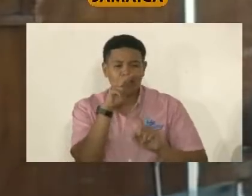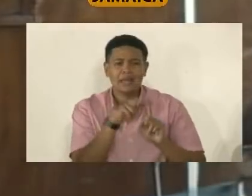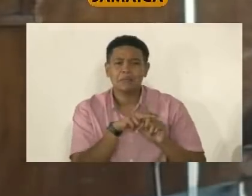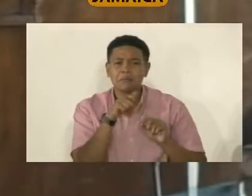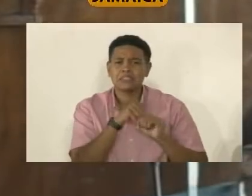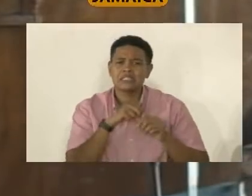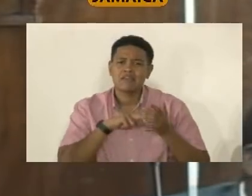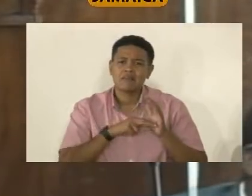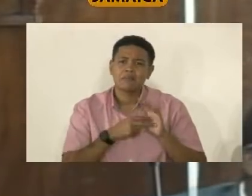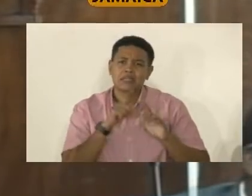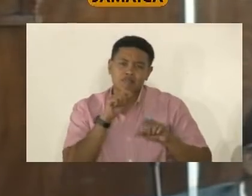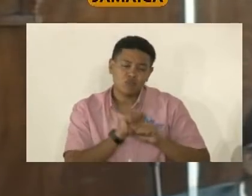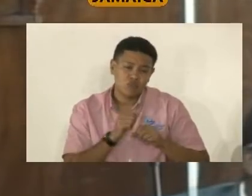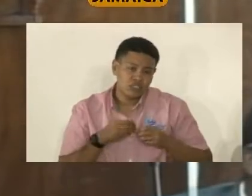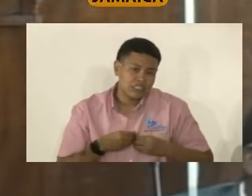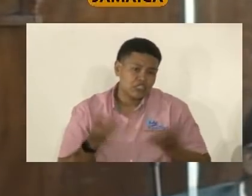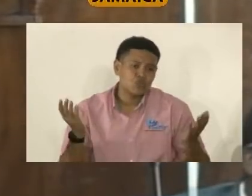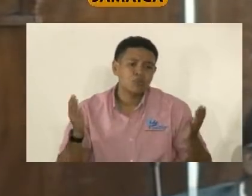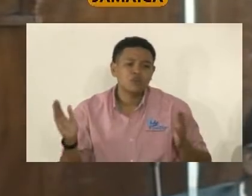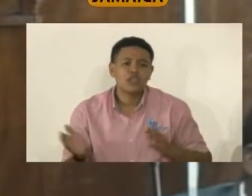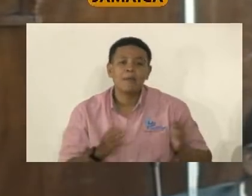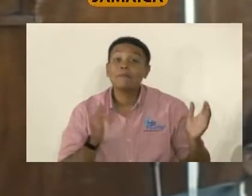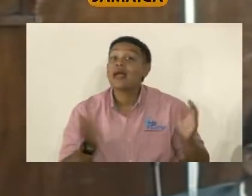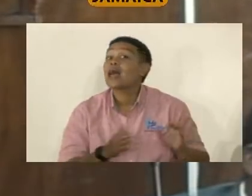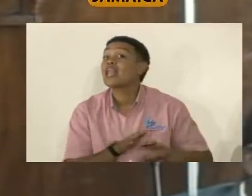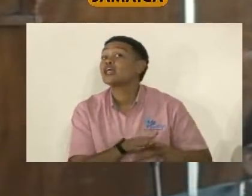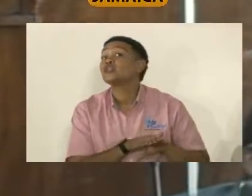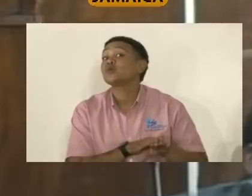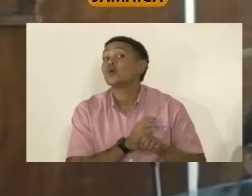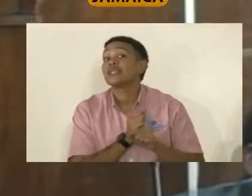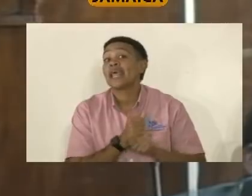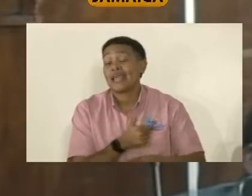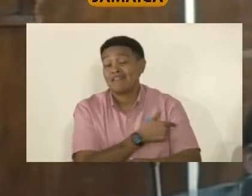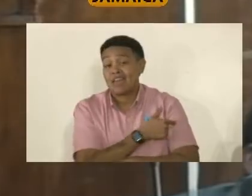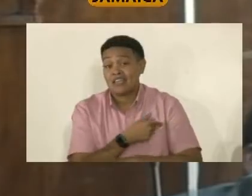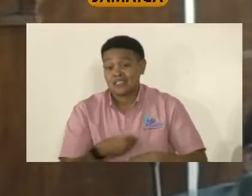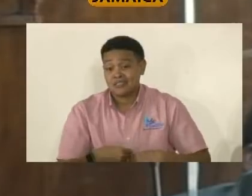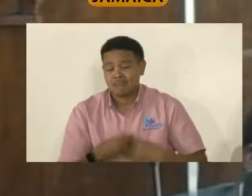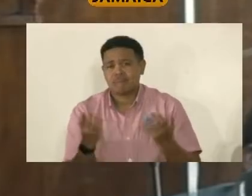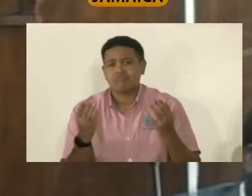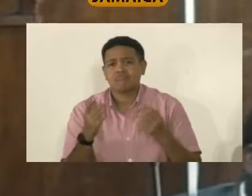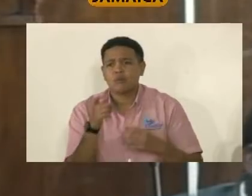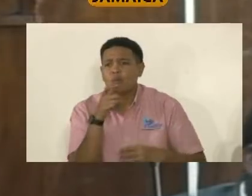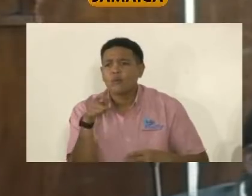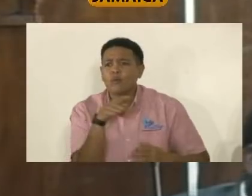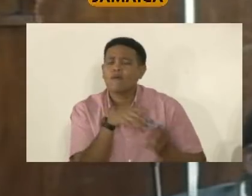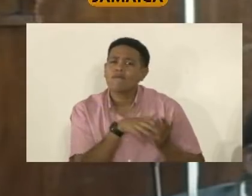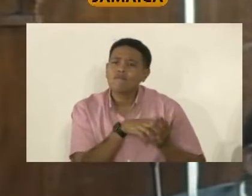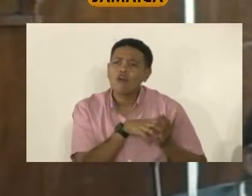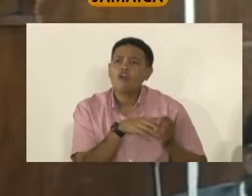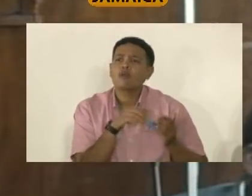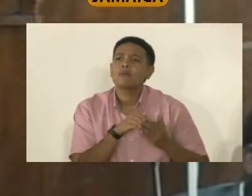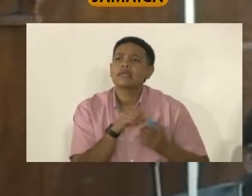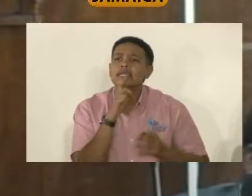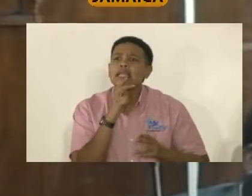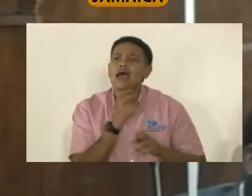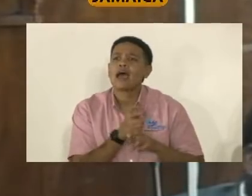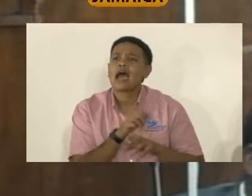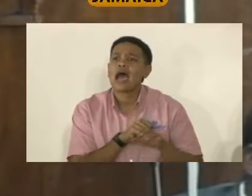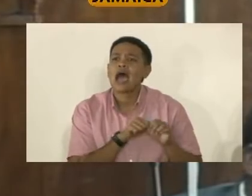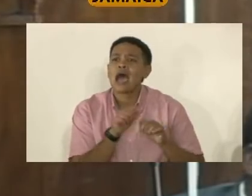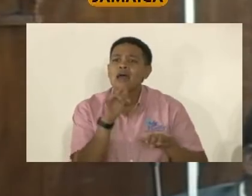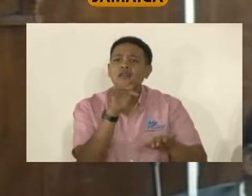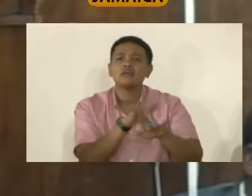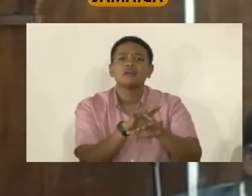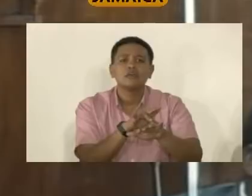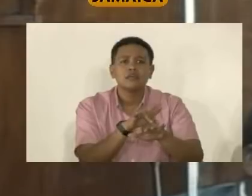meaningful distribution plan, and slow to get vaccines into the arms of the most vulnerable in hard-to-reach